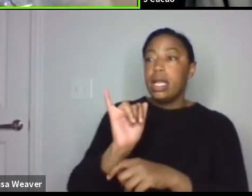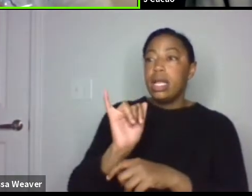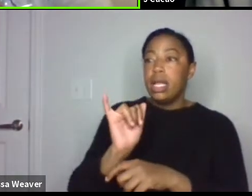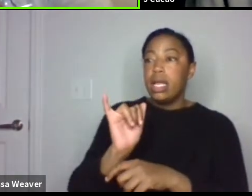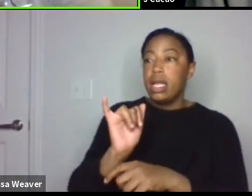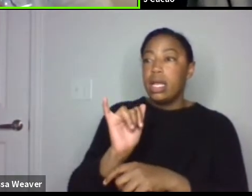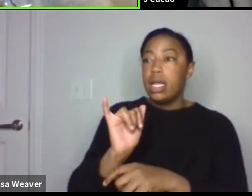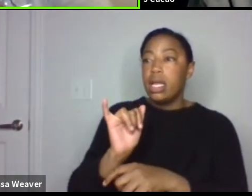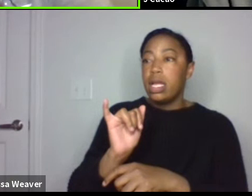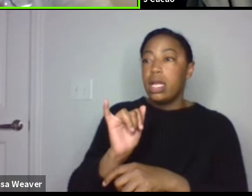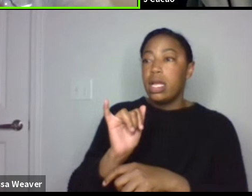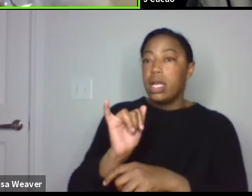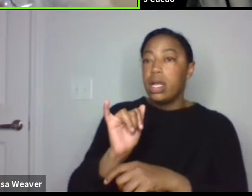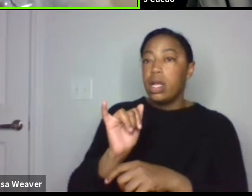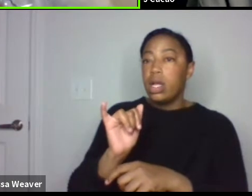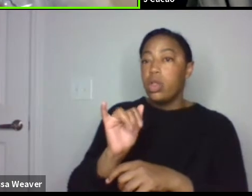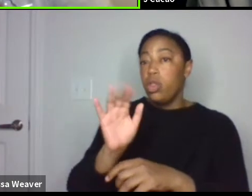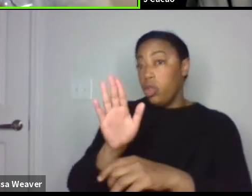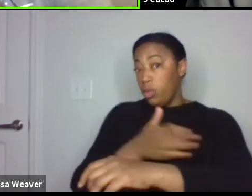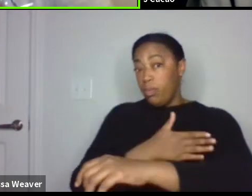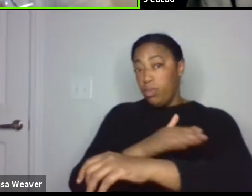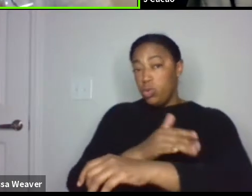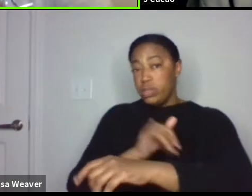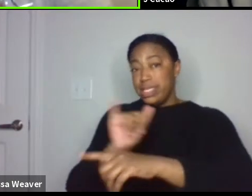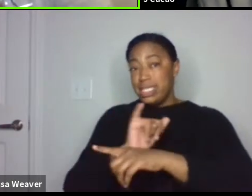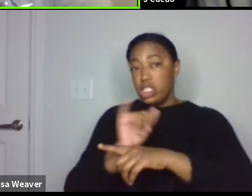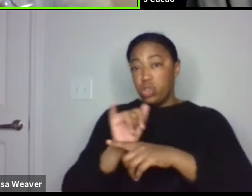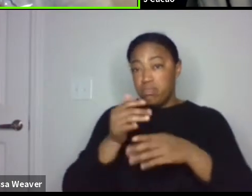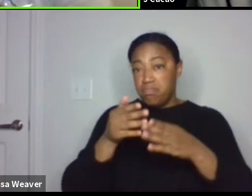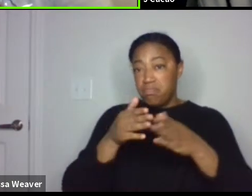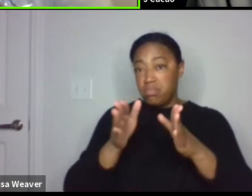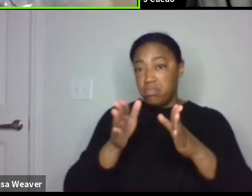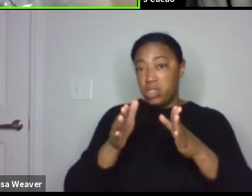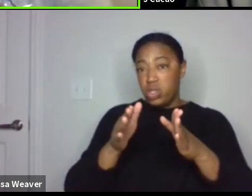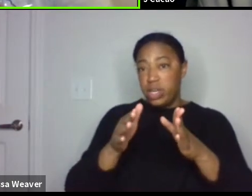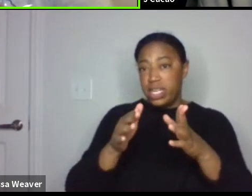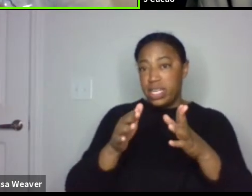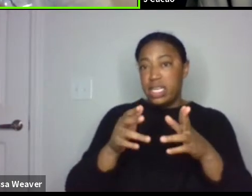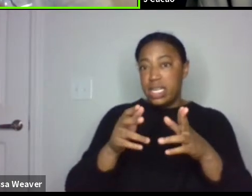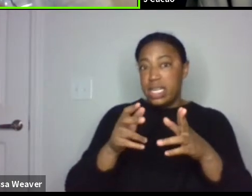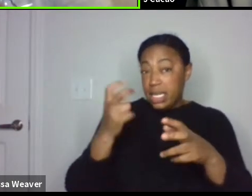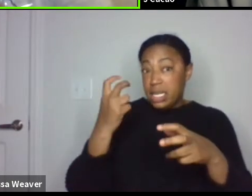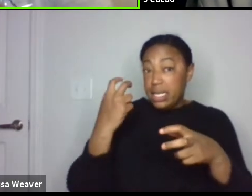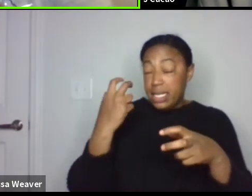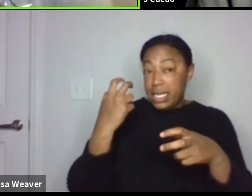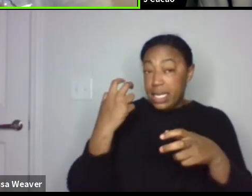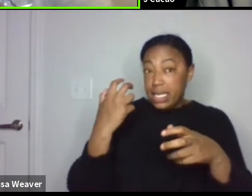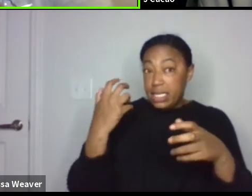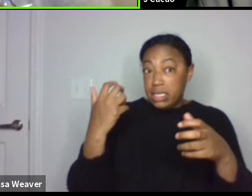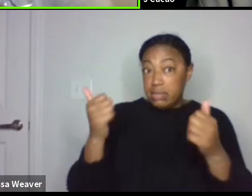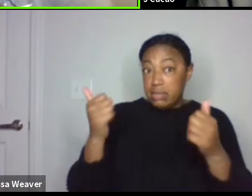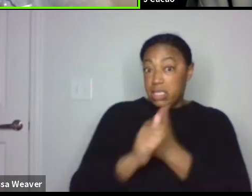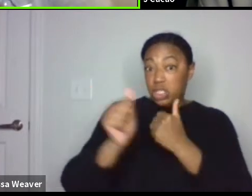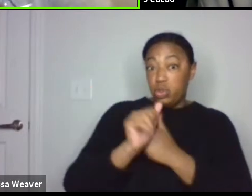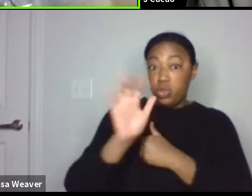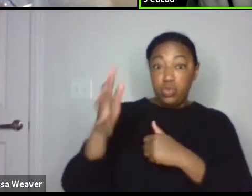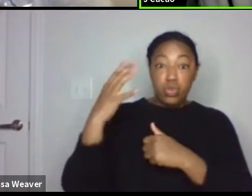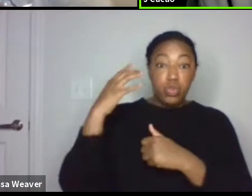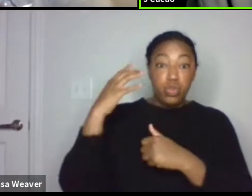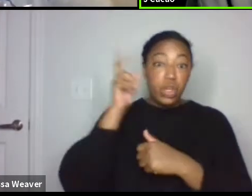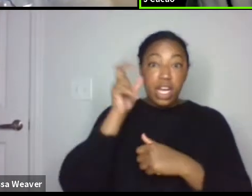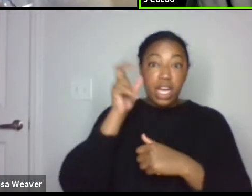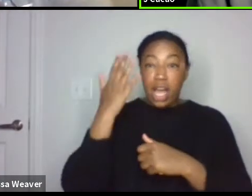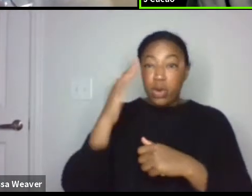you know, hip hop or music industry in general is very dangerous for your hearing. Because I don't know if you remember Foxy Brown. She lost her Mm-hmm.